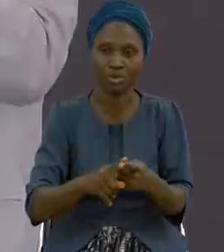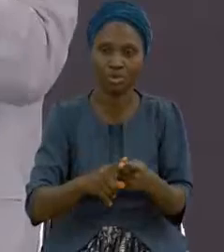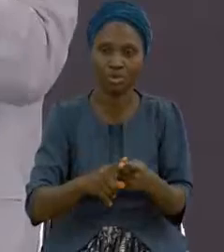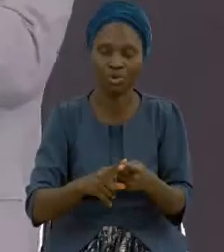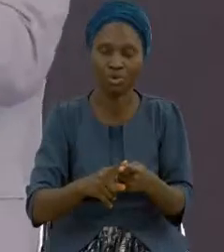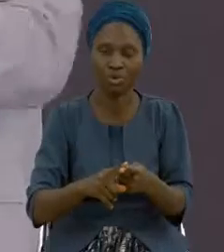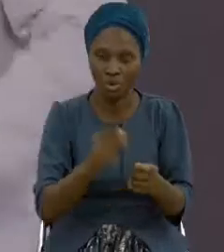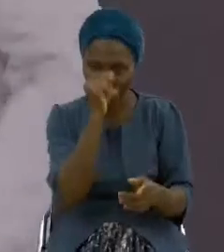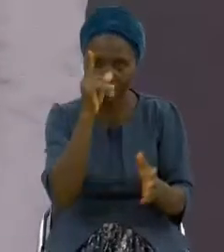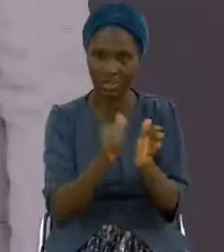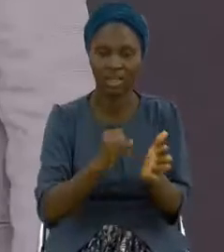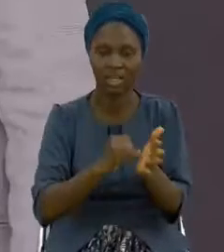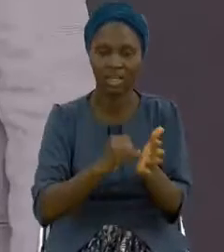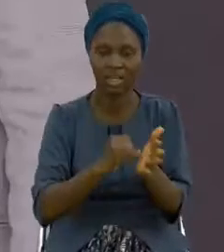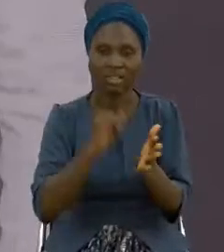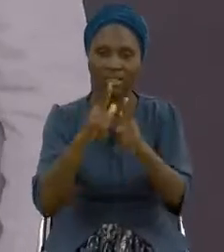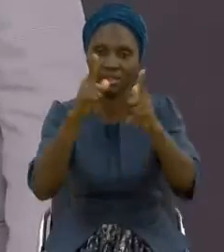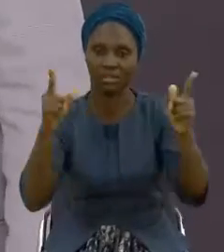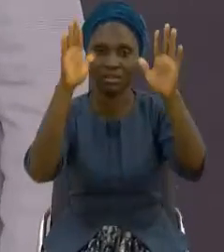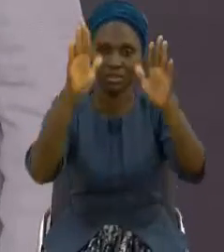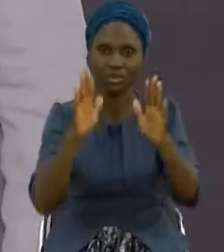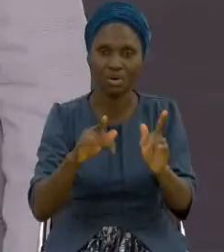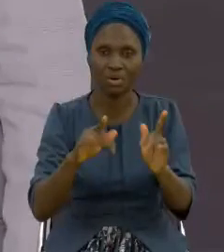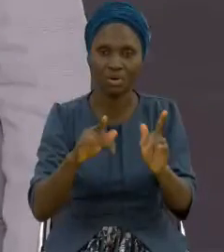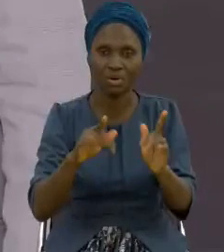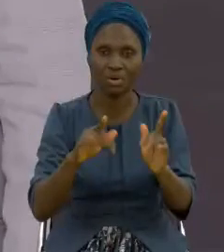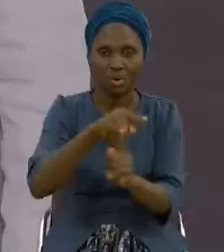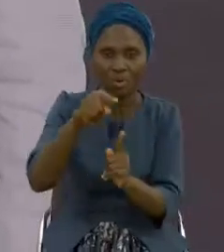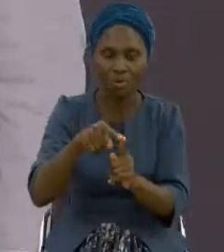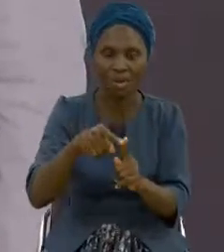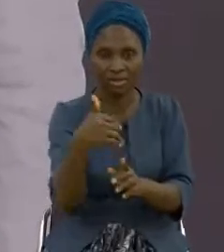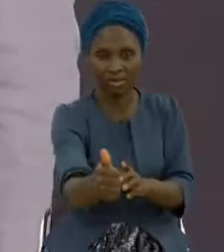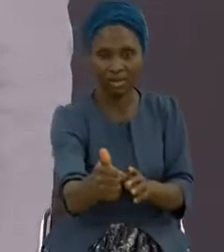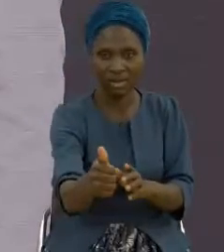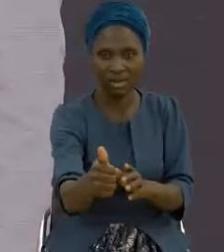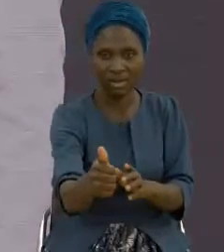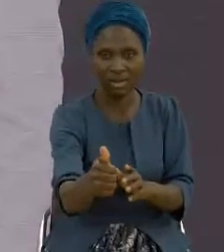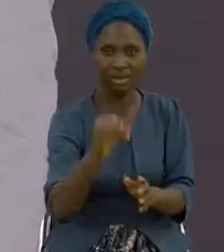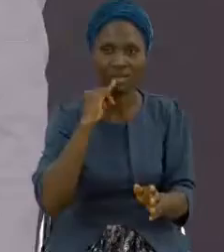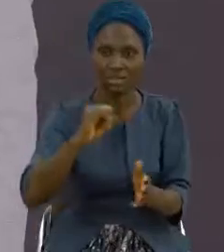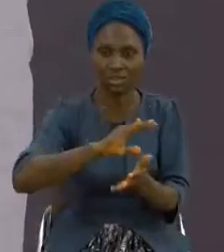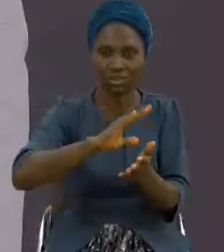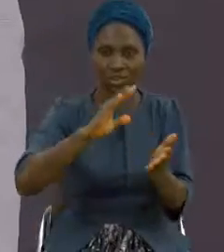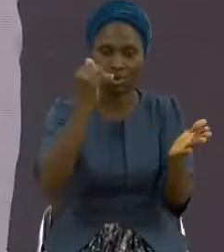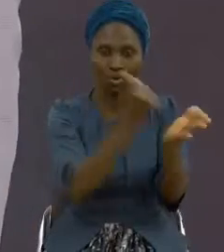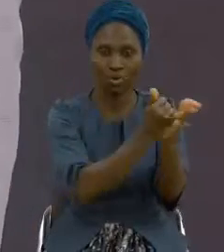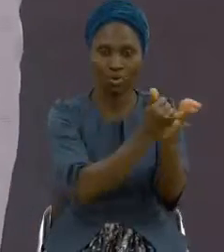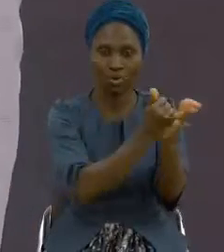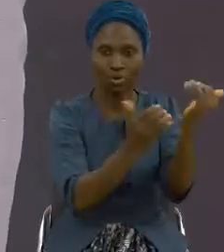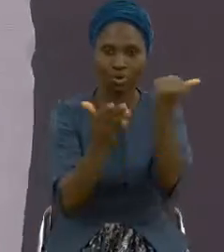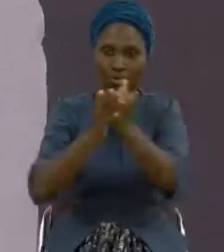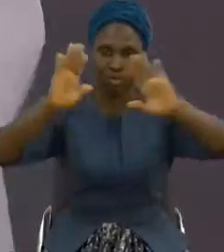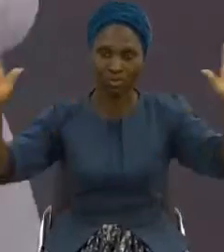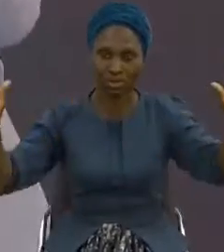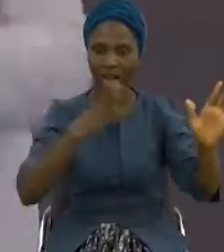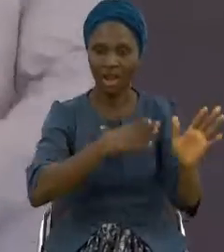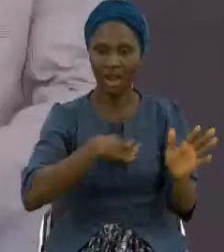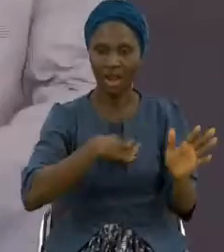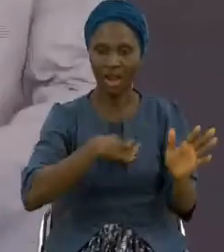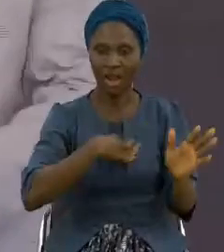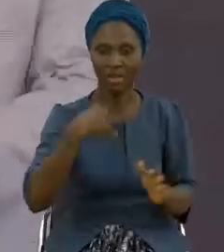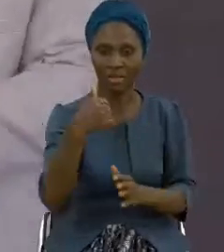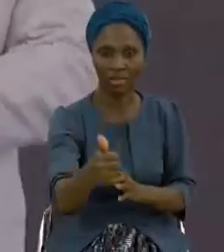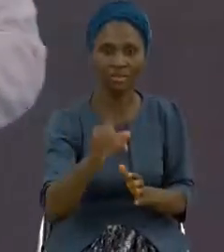when self is crucified and self is destroyed in your life.